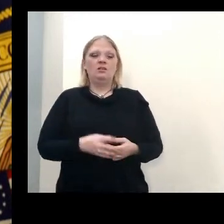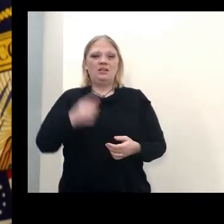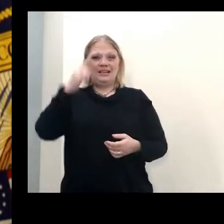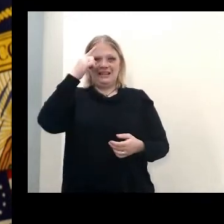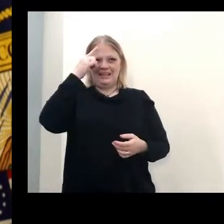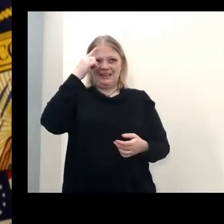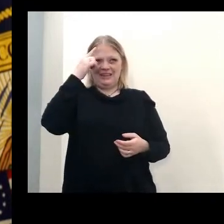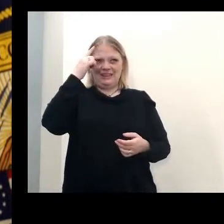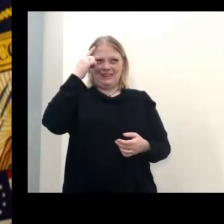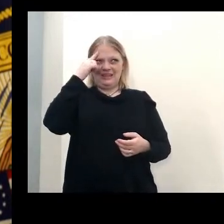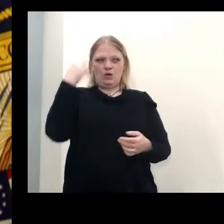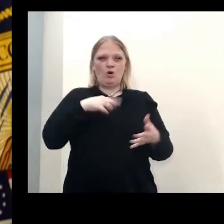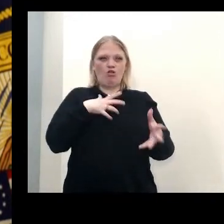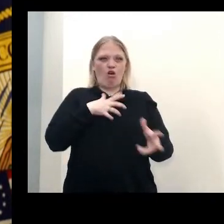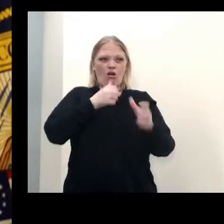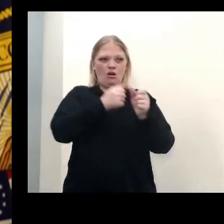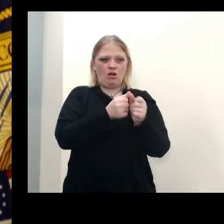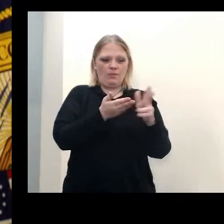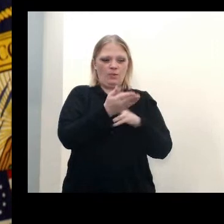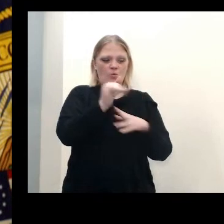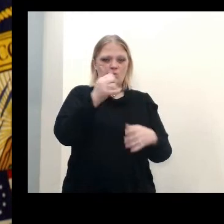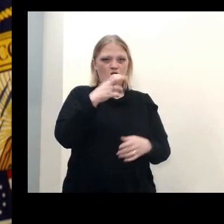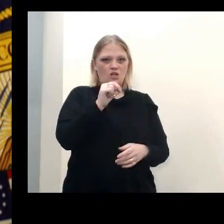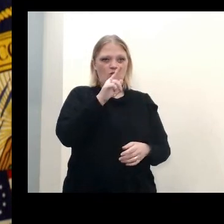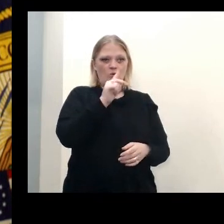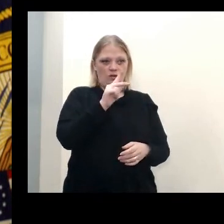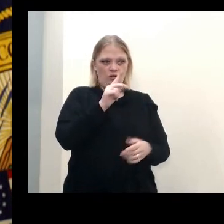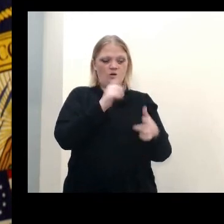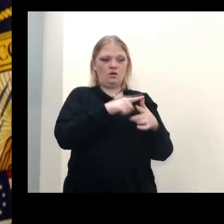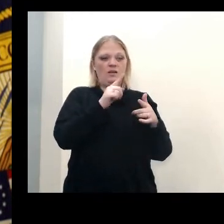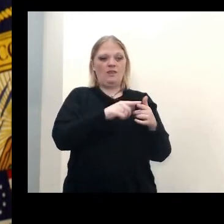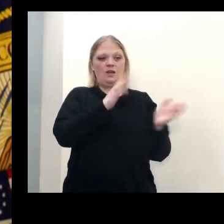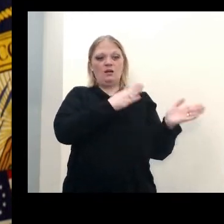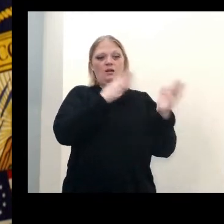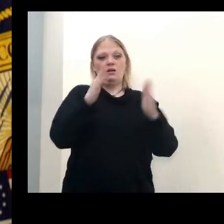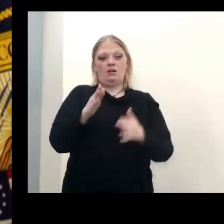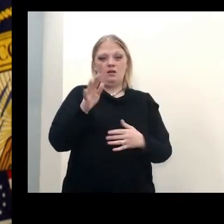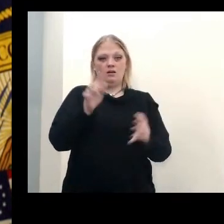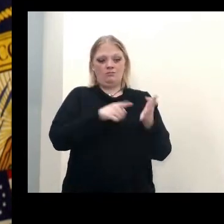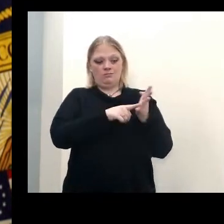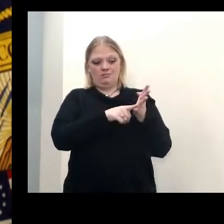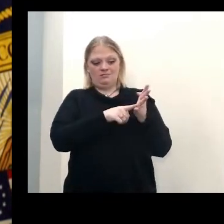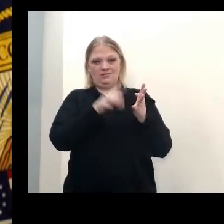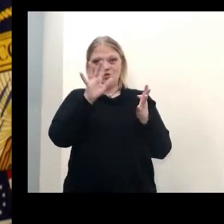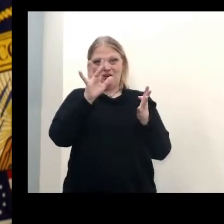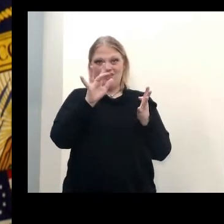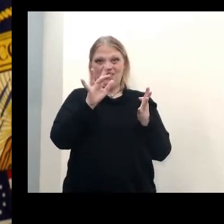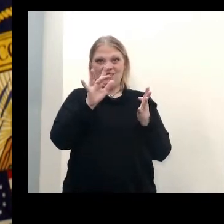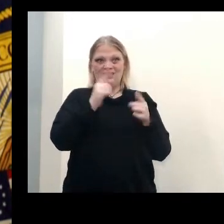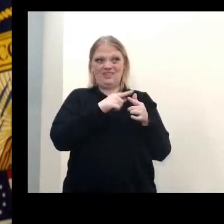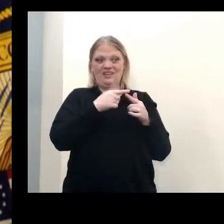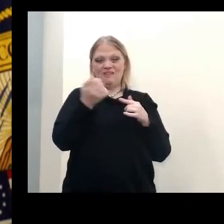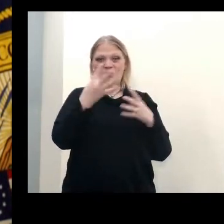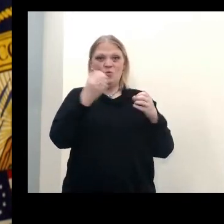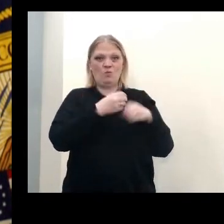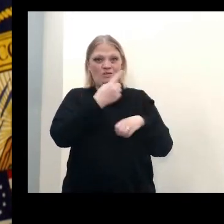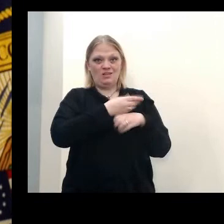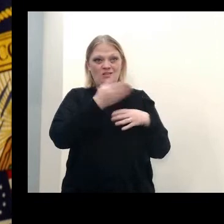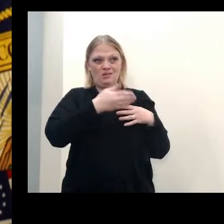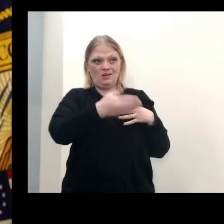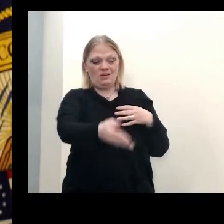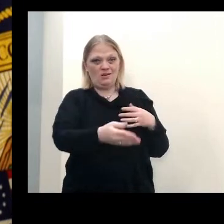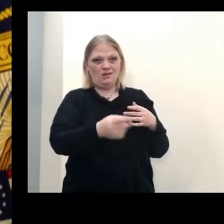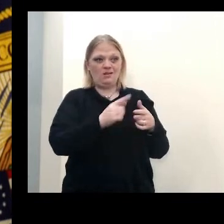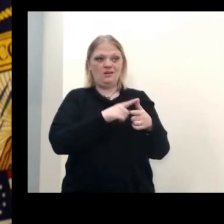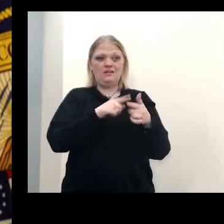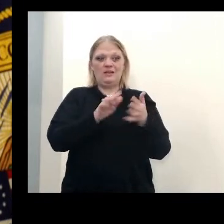the 23rd of January, then moving on to the 25th, and we still have a couple more days after that that we'll have to clean up